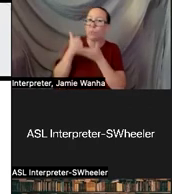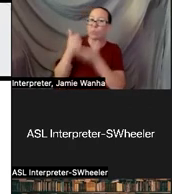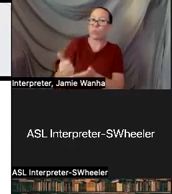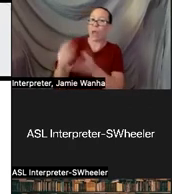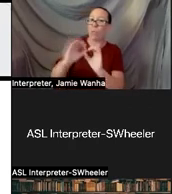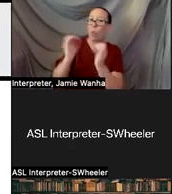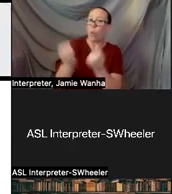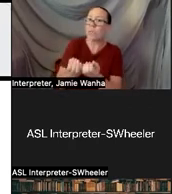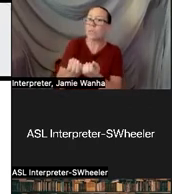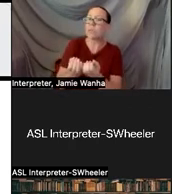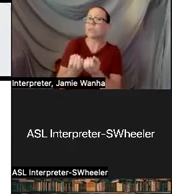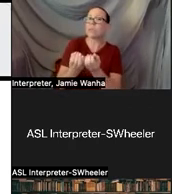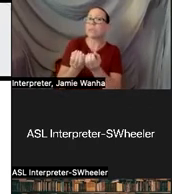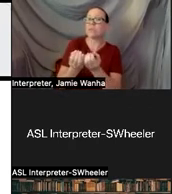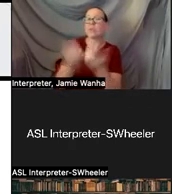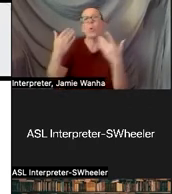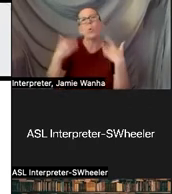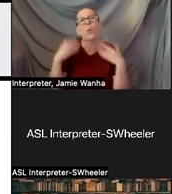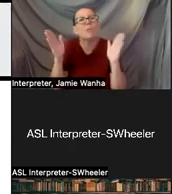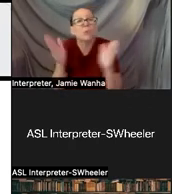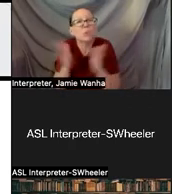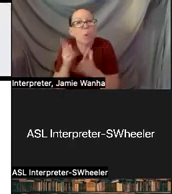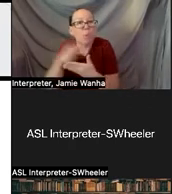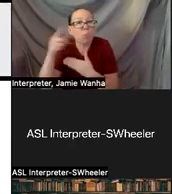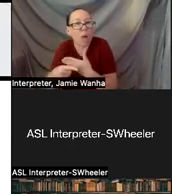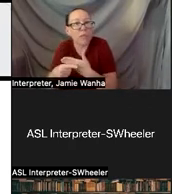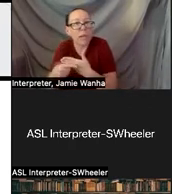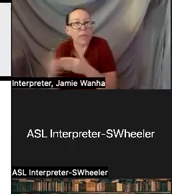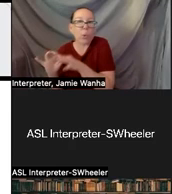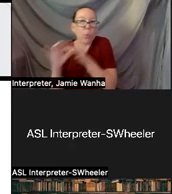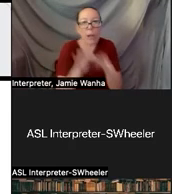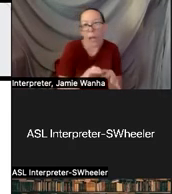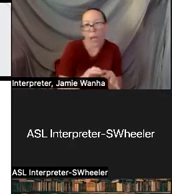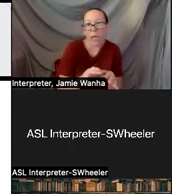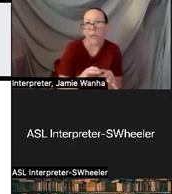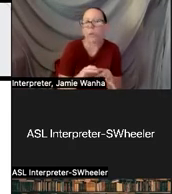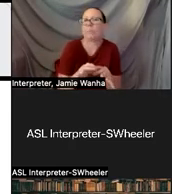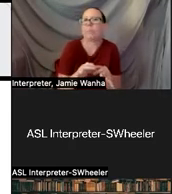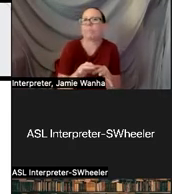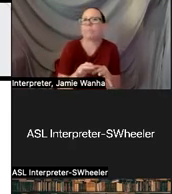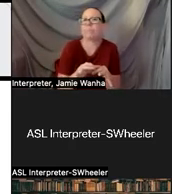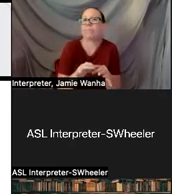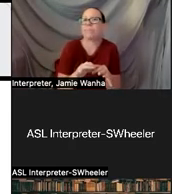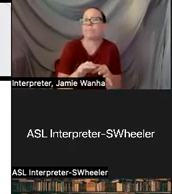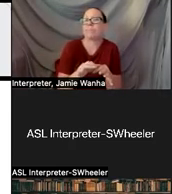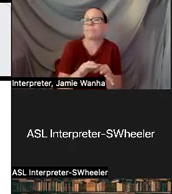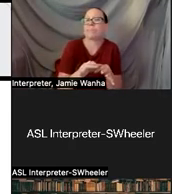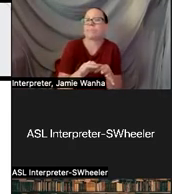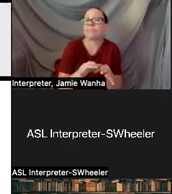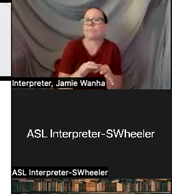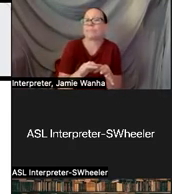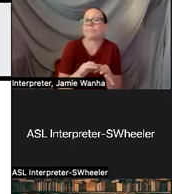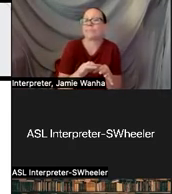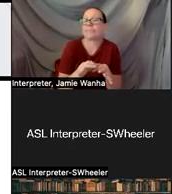to do a small project, particularly related to mitigation within their community, using the